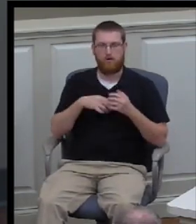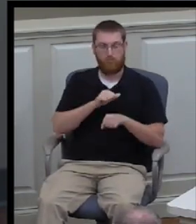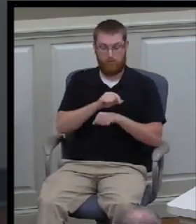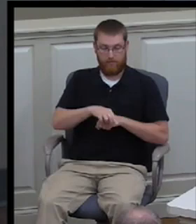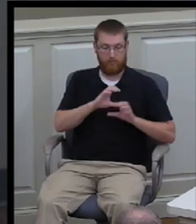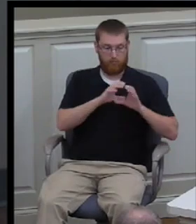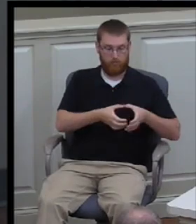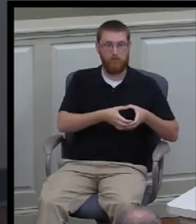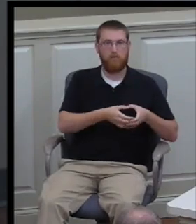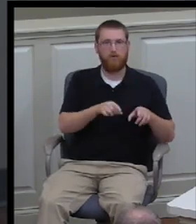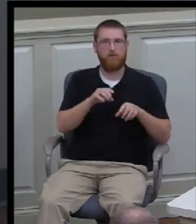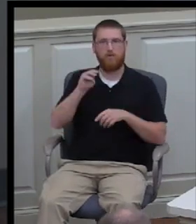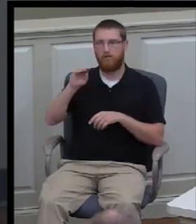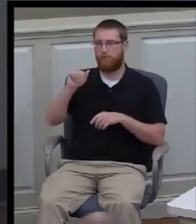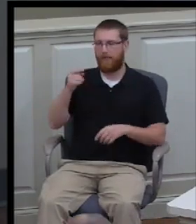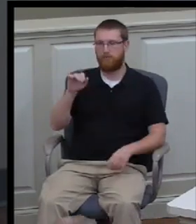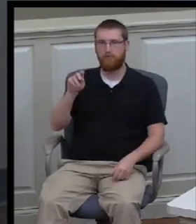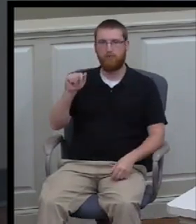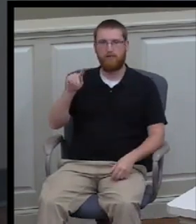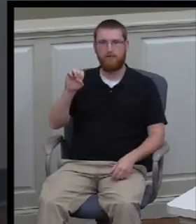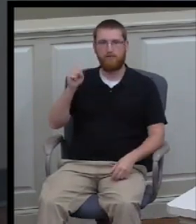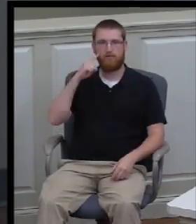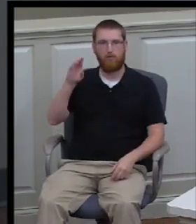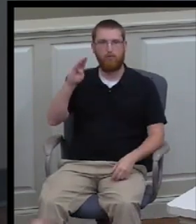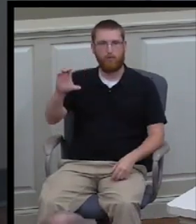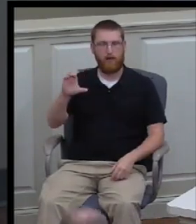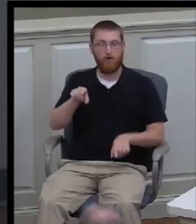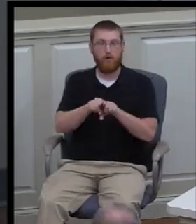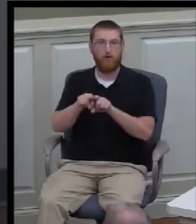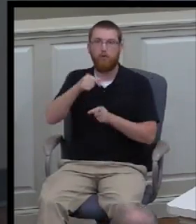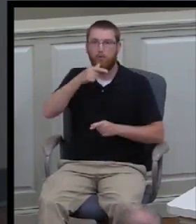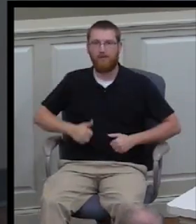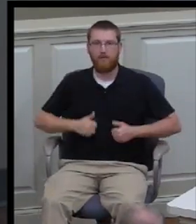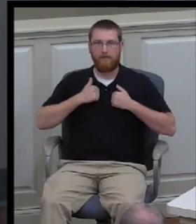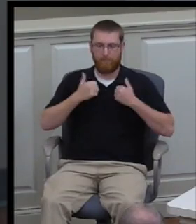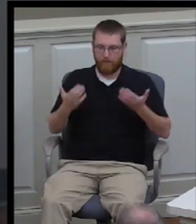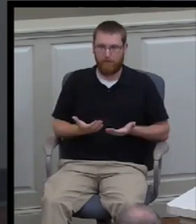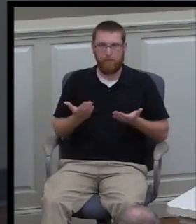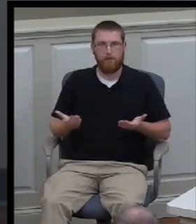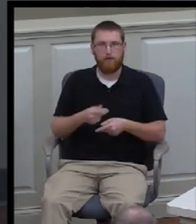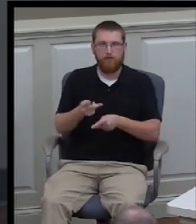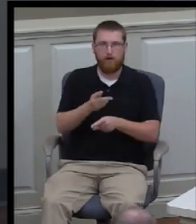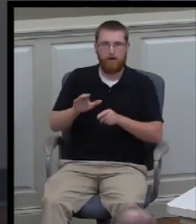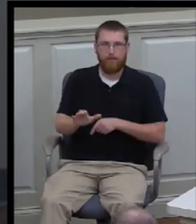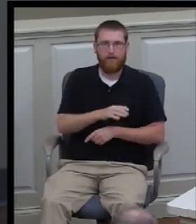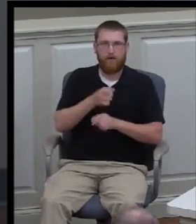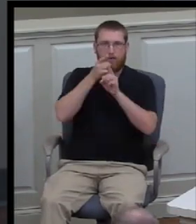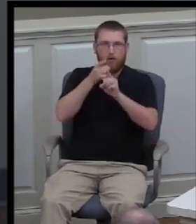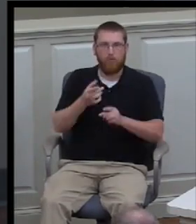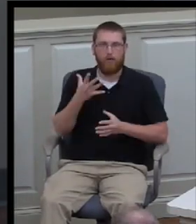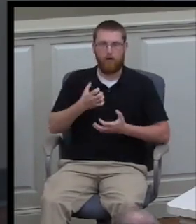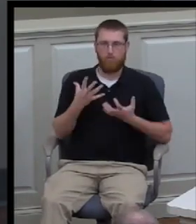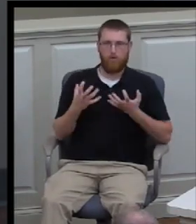group, the magistrates of the county, but then also the residents to figure out what their goals are, their